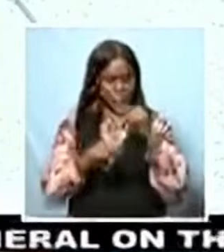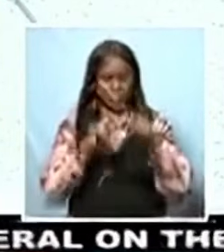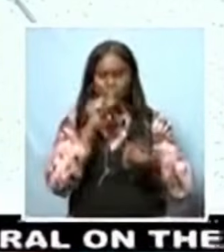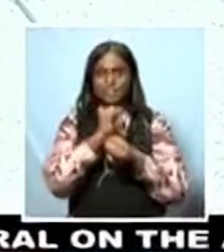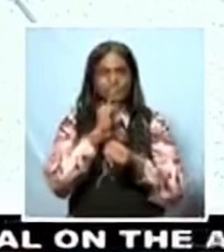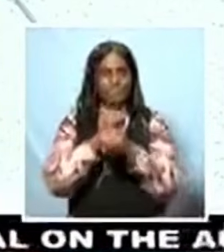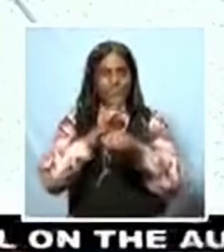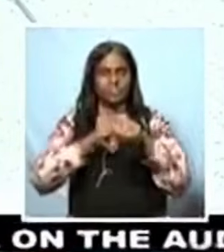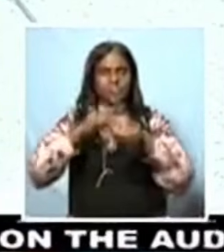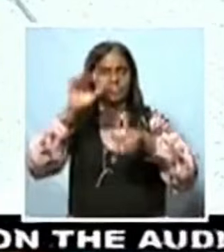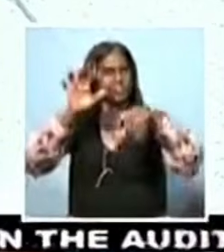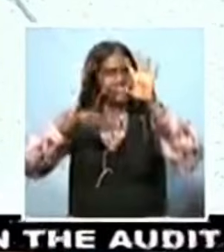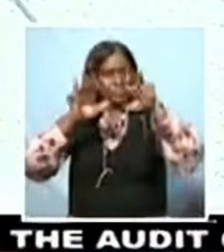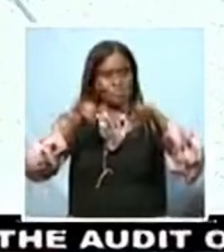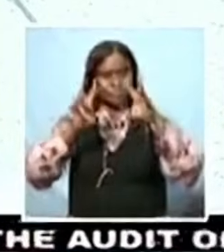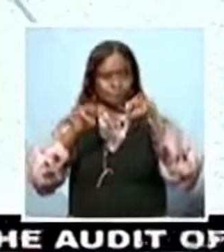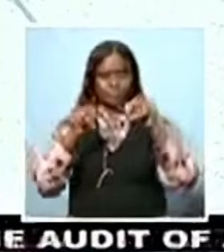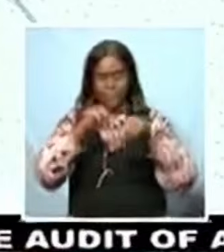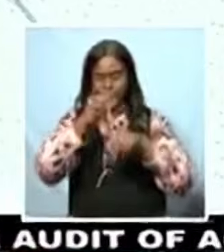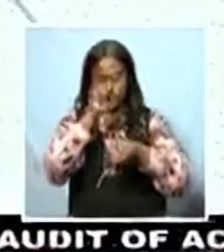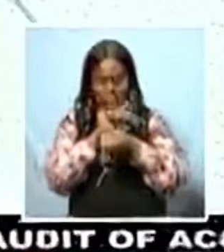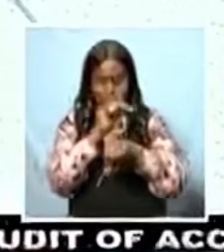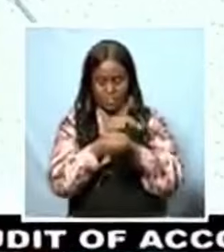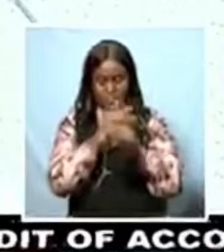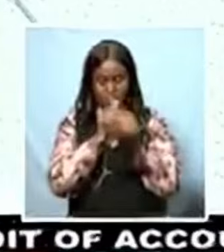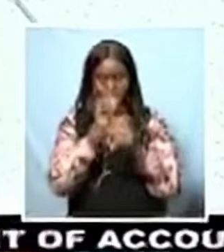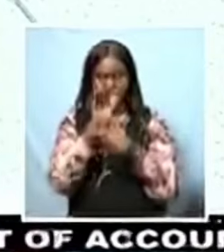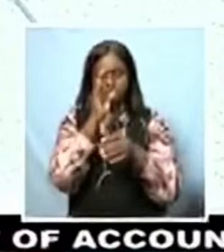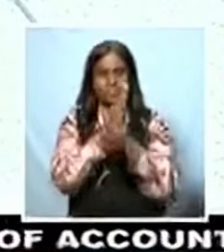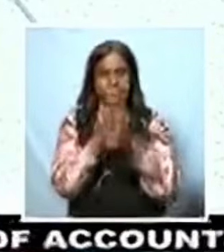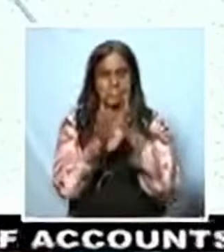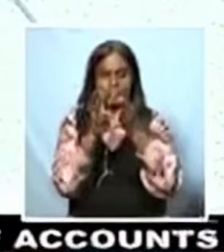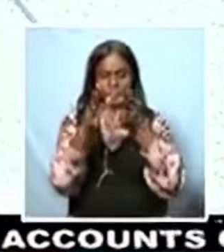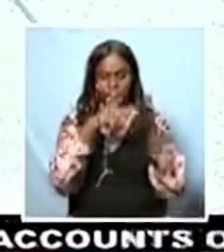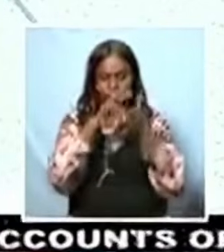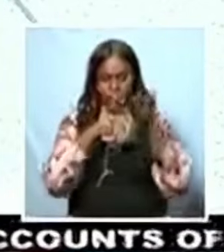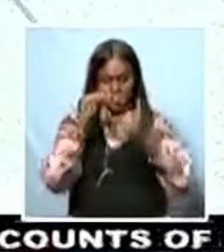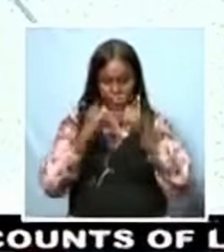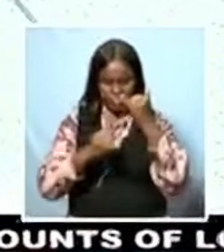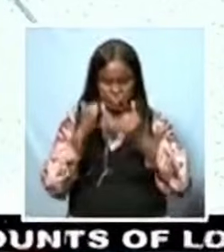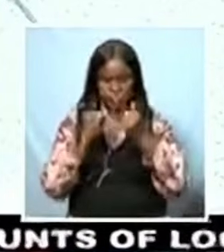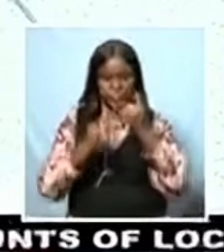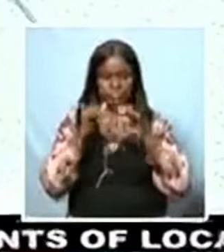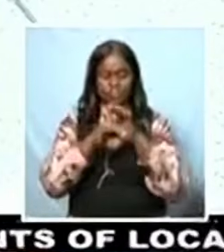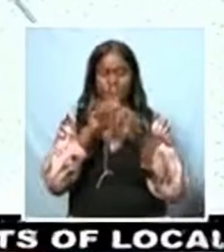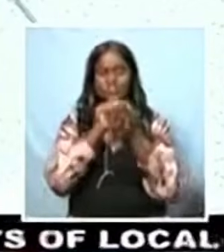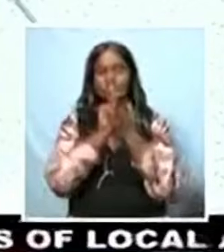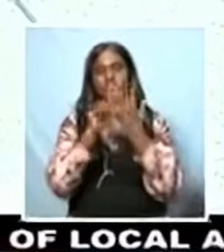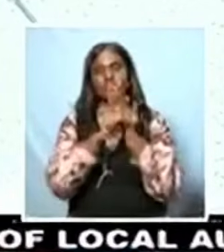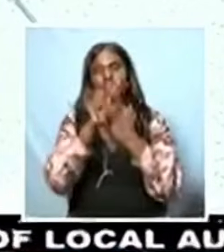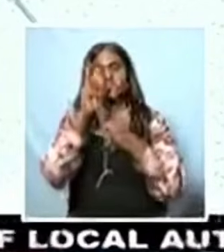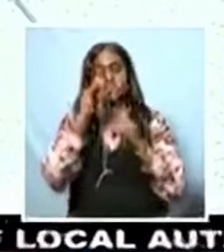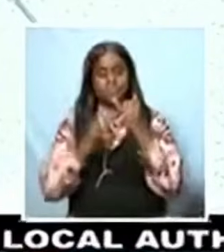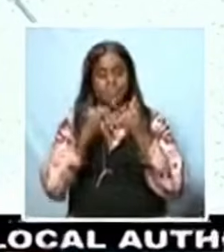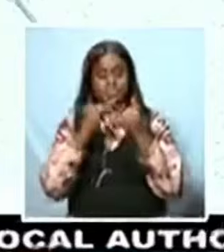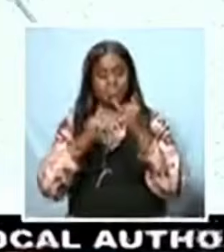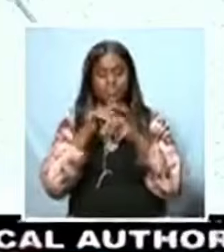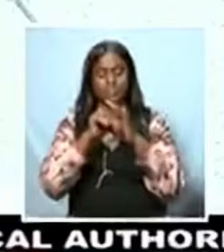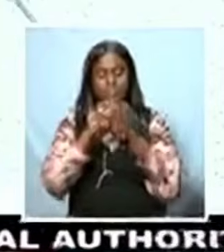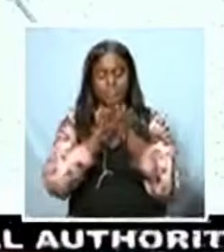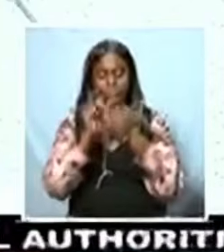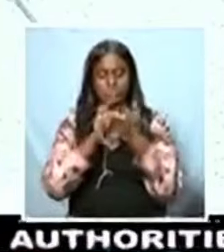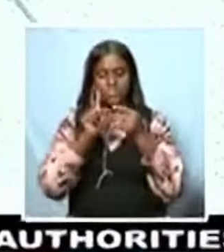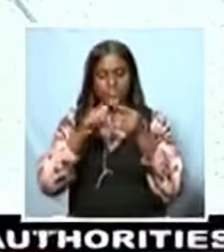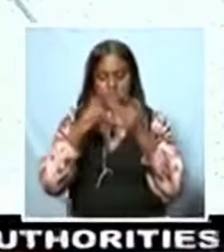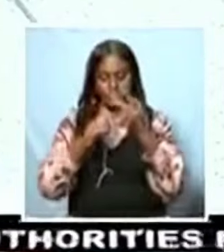during the rain season. The project, according to the contract, is scheduled to be completed in April, but we are also